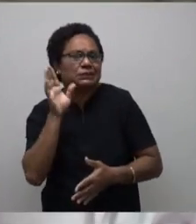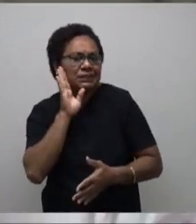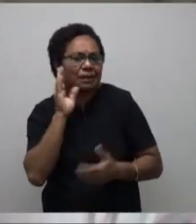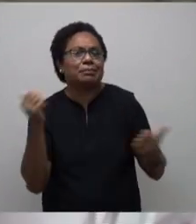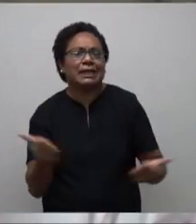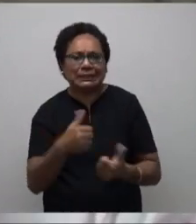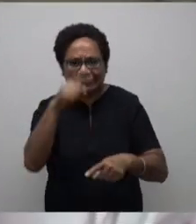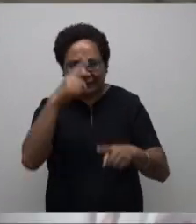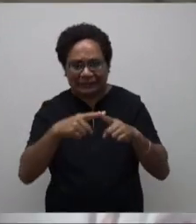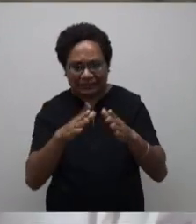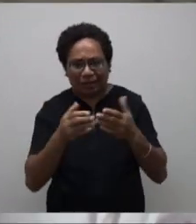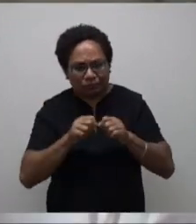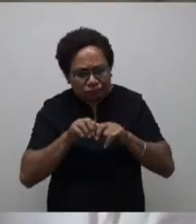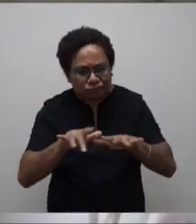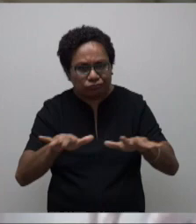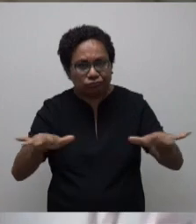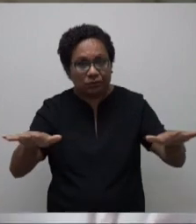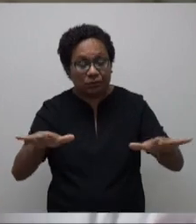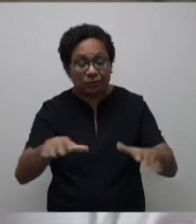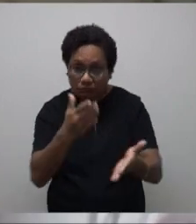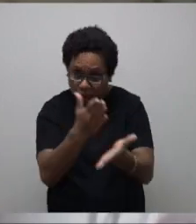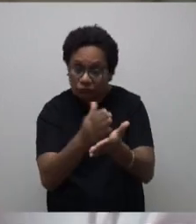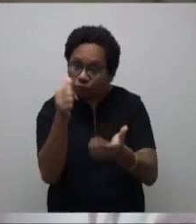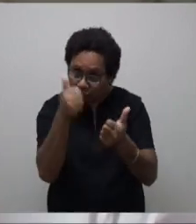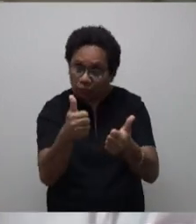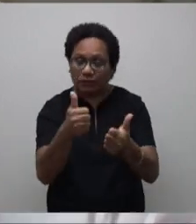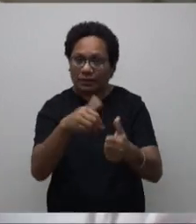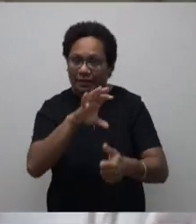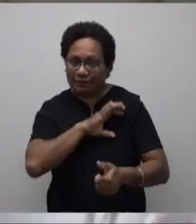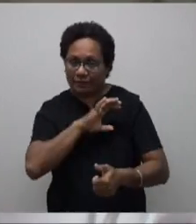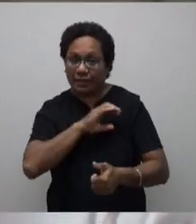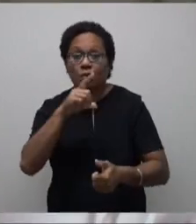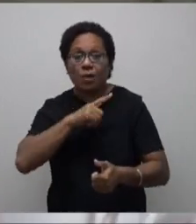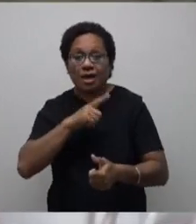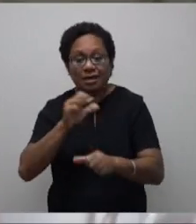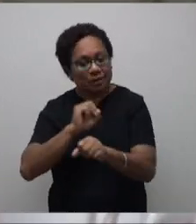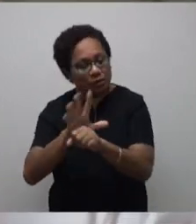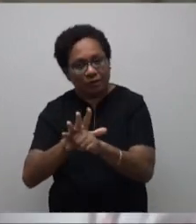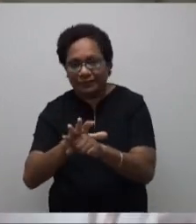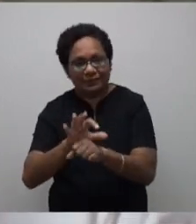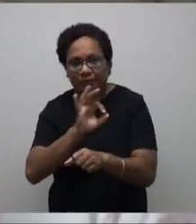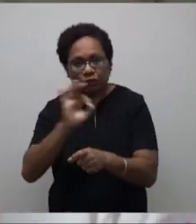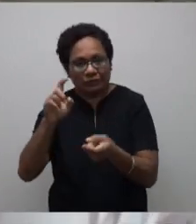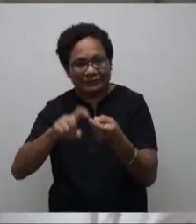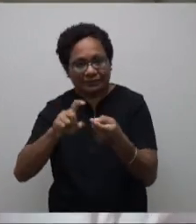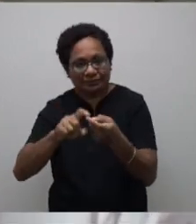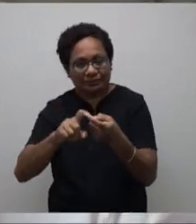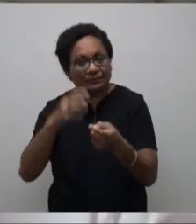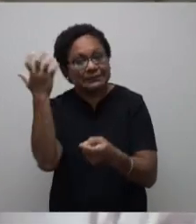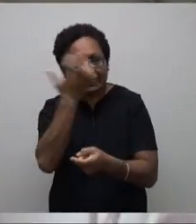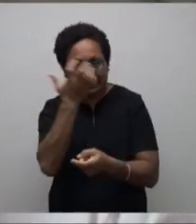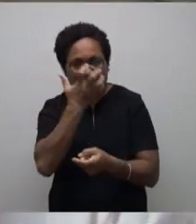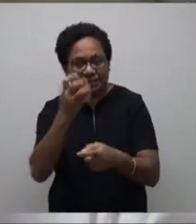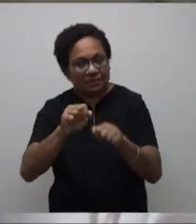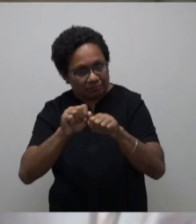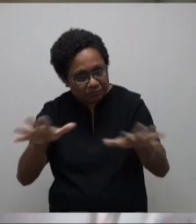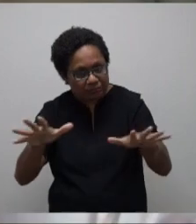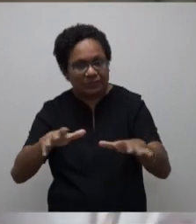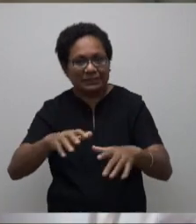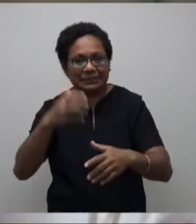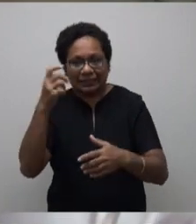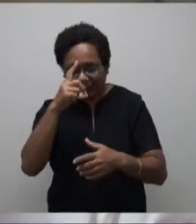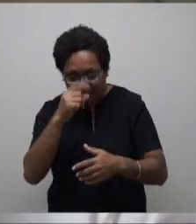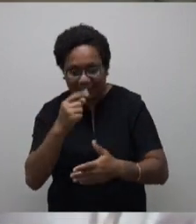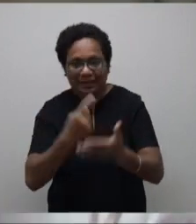be. This is a highly transmissible and deadly disease. But there are ways we can protect